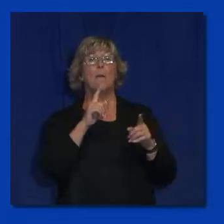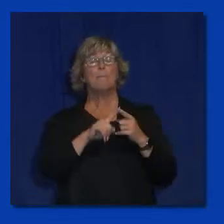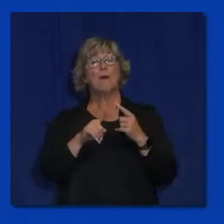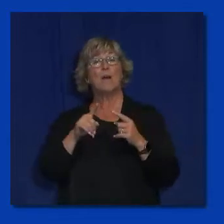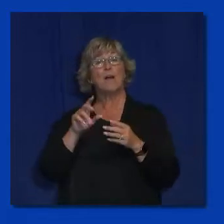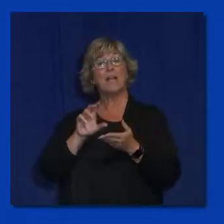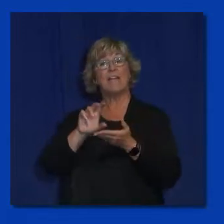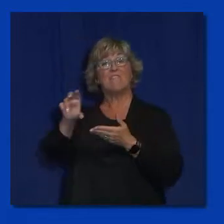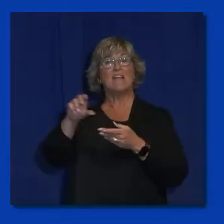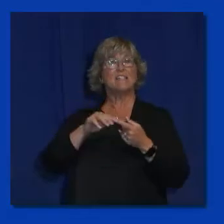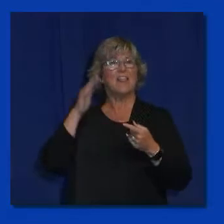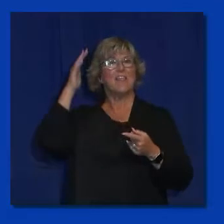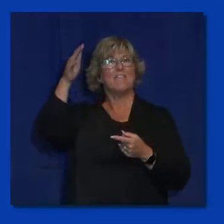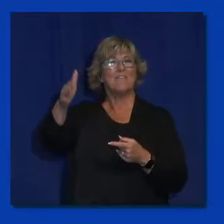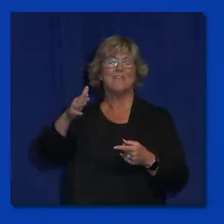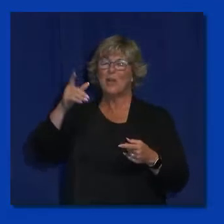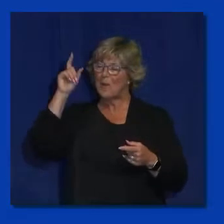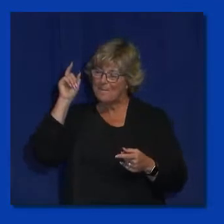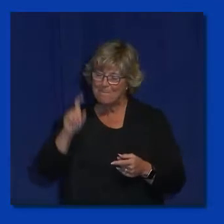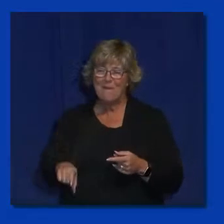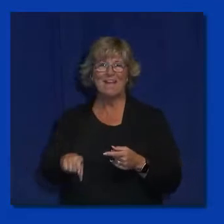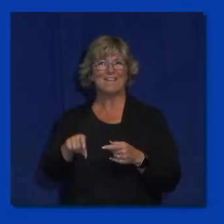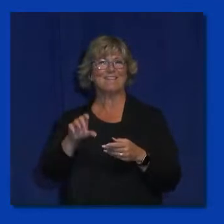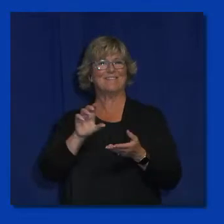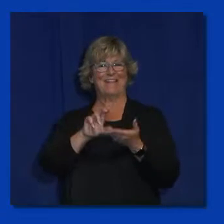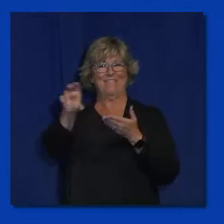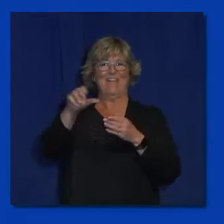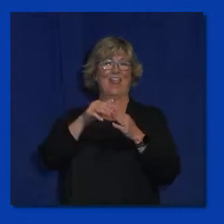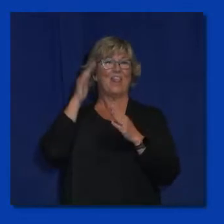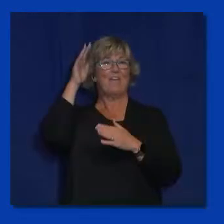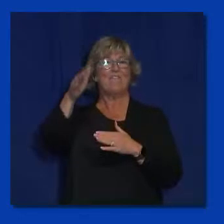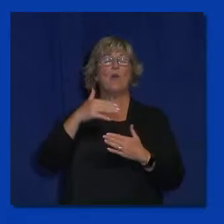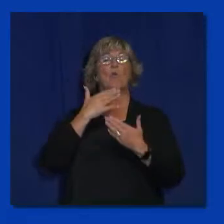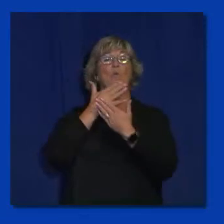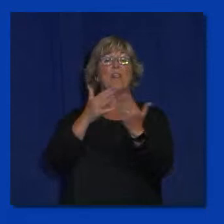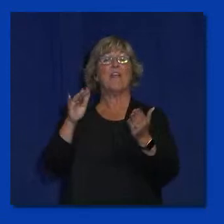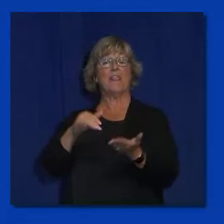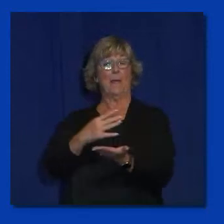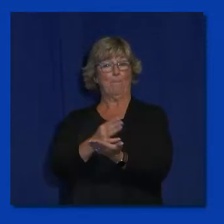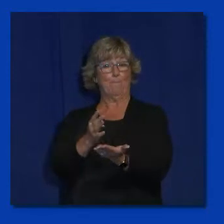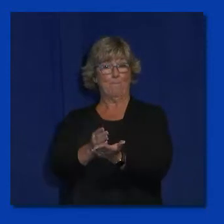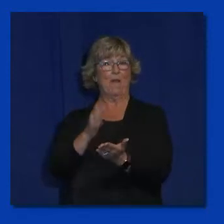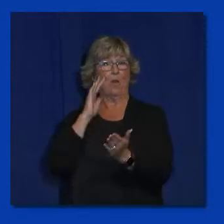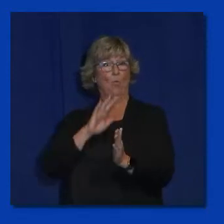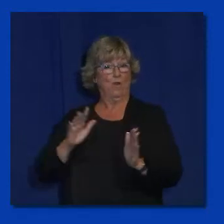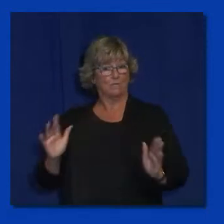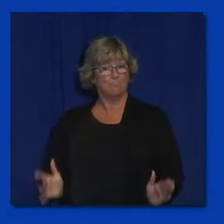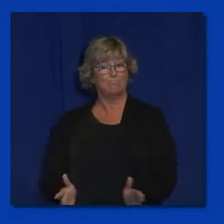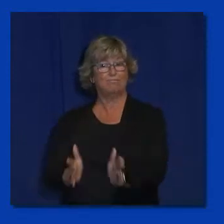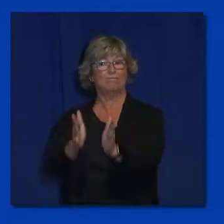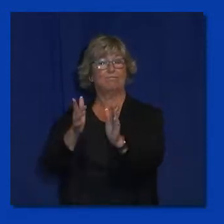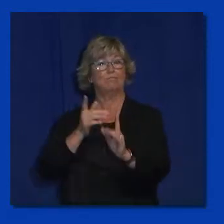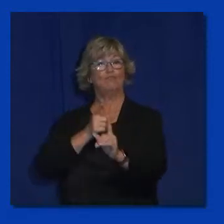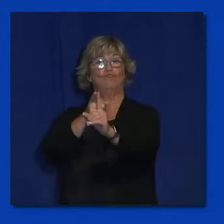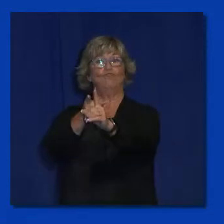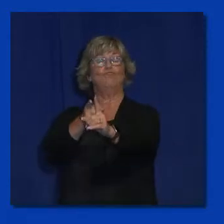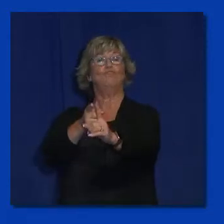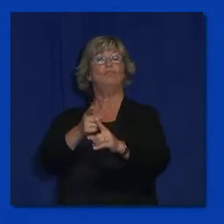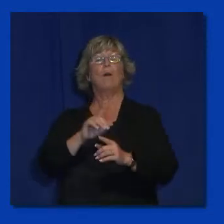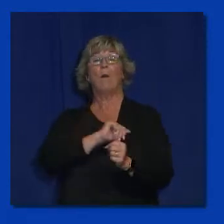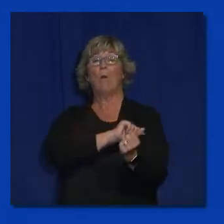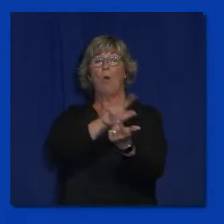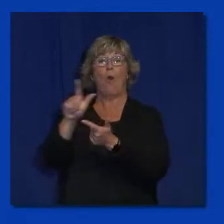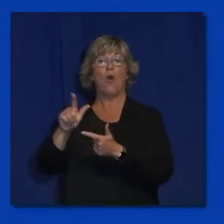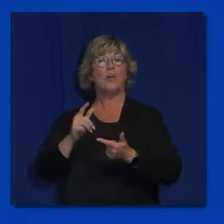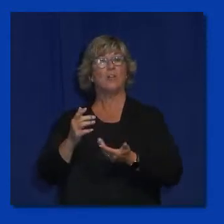if you don't invest in the future, you're not going to do very well there. And so we think this budget will push us in the direction that all